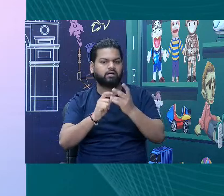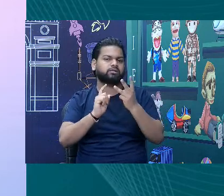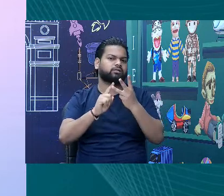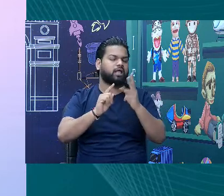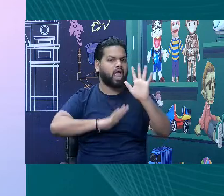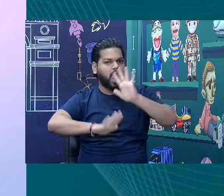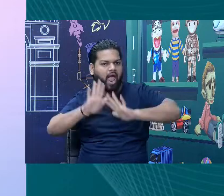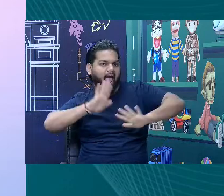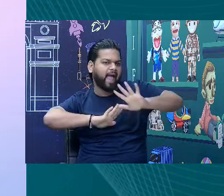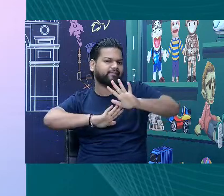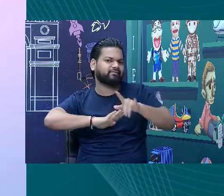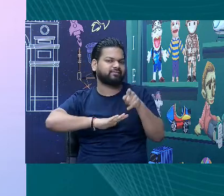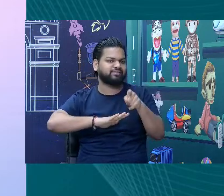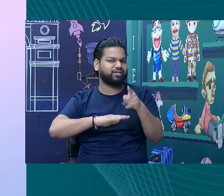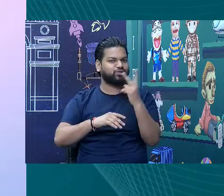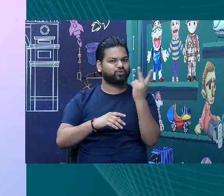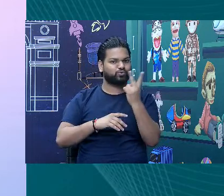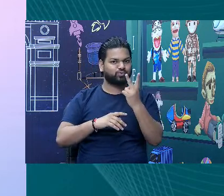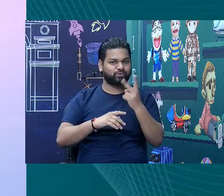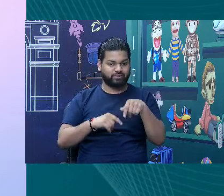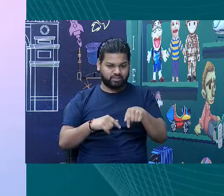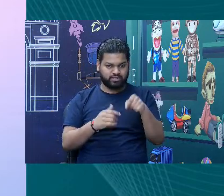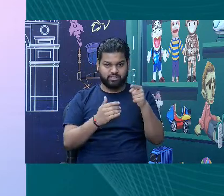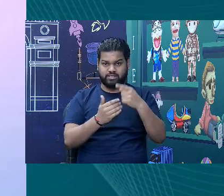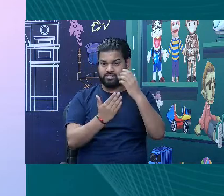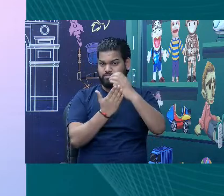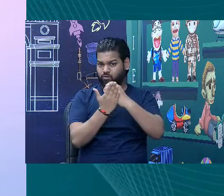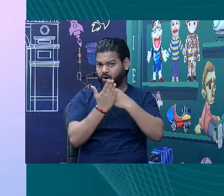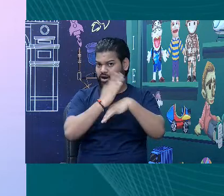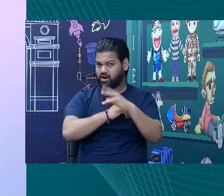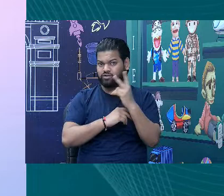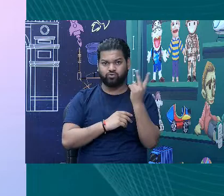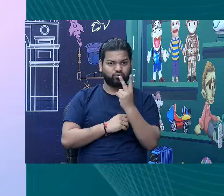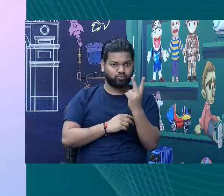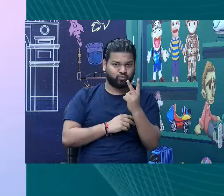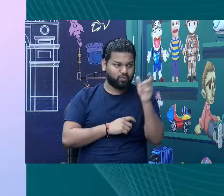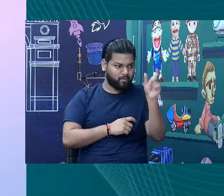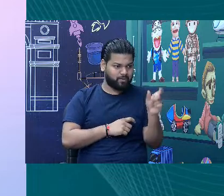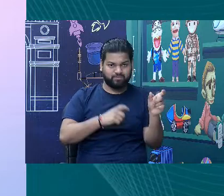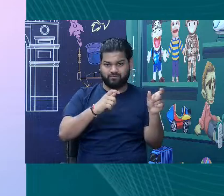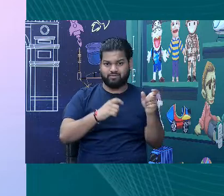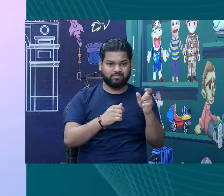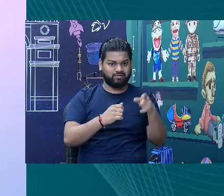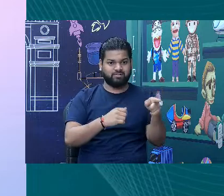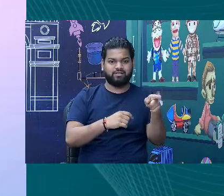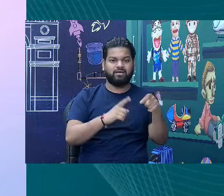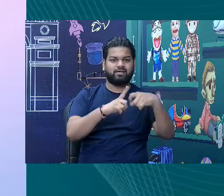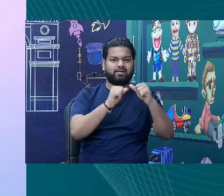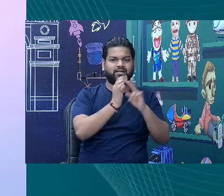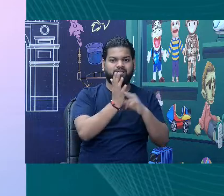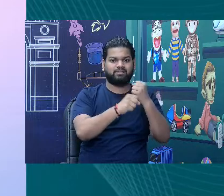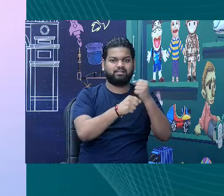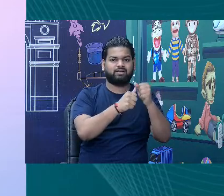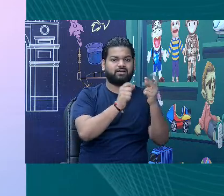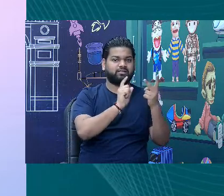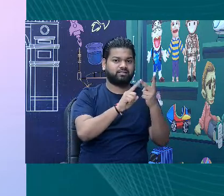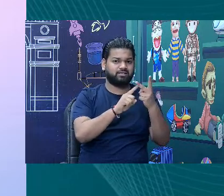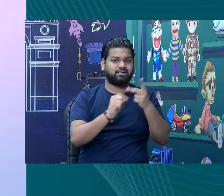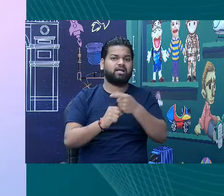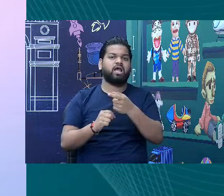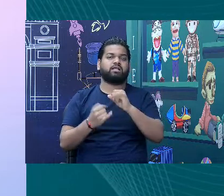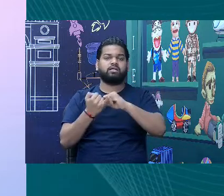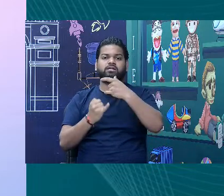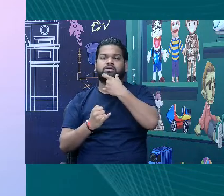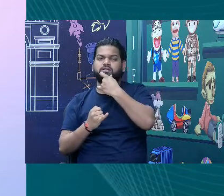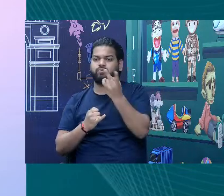two heroes of this session, if we talk about, the one similarity is there, both are on the wheelchairs, right? They are, yes, yes. I must call them as